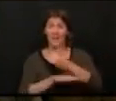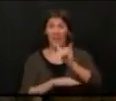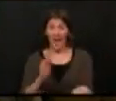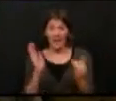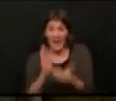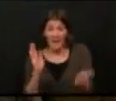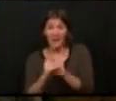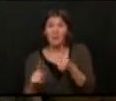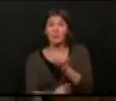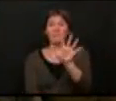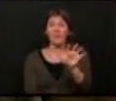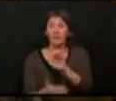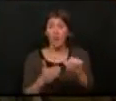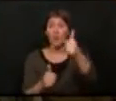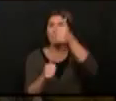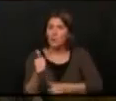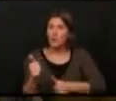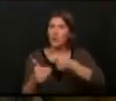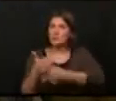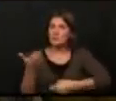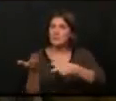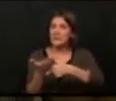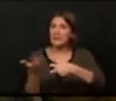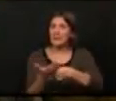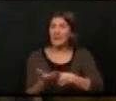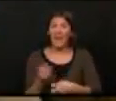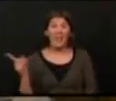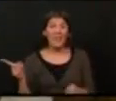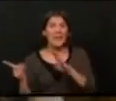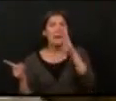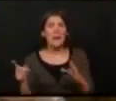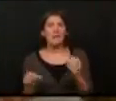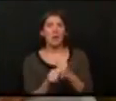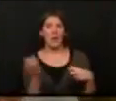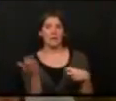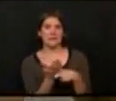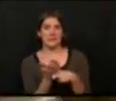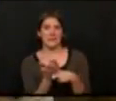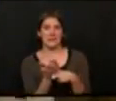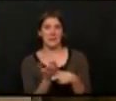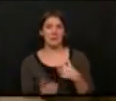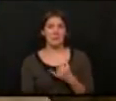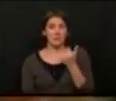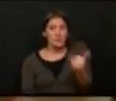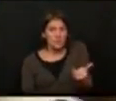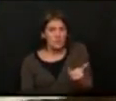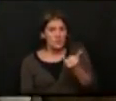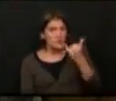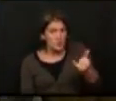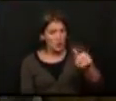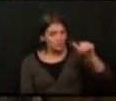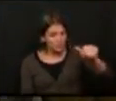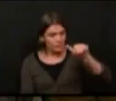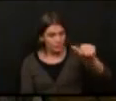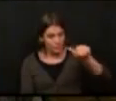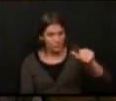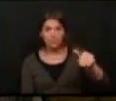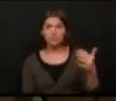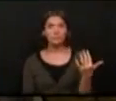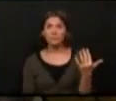it hits $500. I don't believe a ticket has ever been written. I have called numerous times, certainly